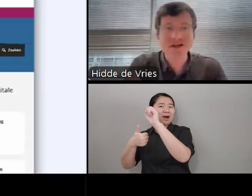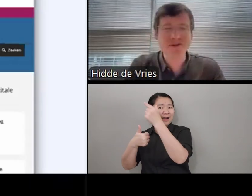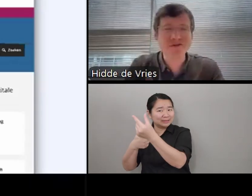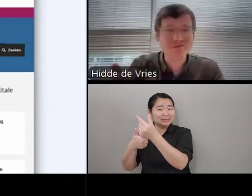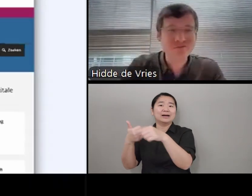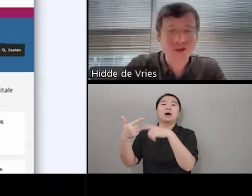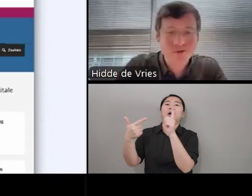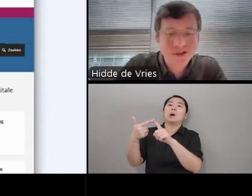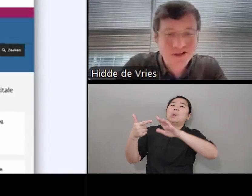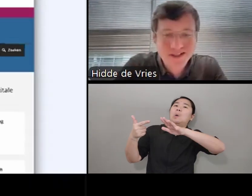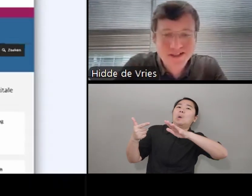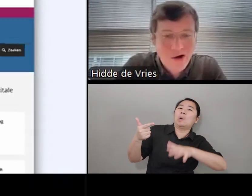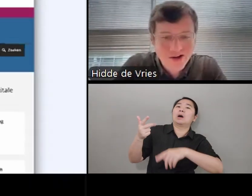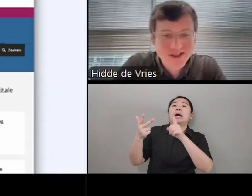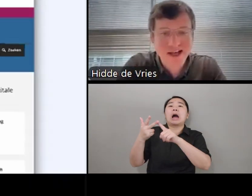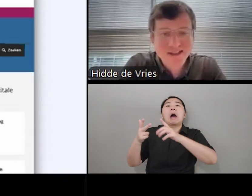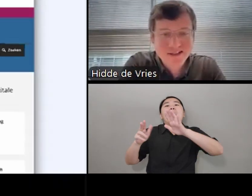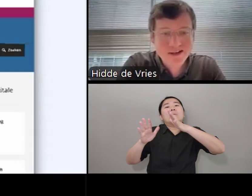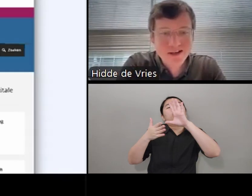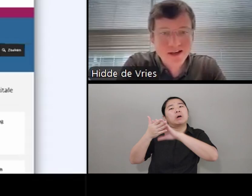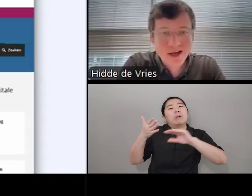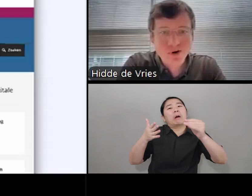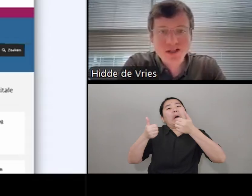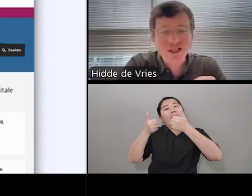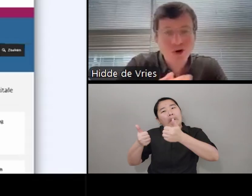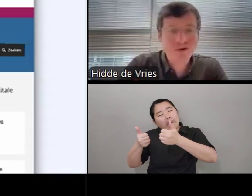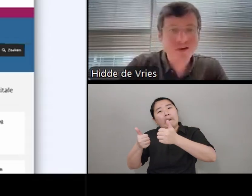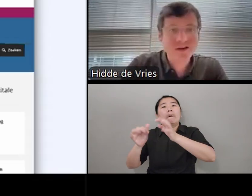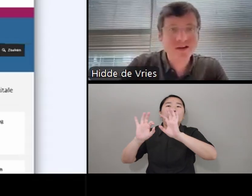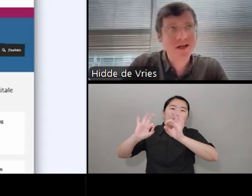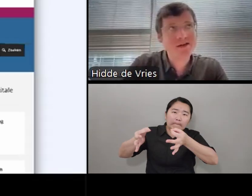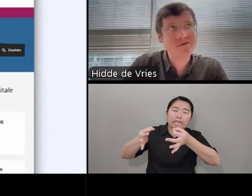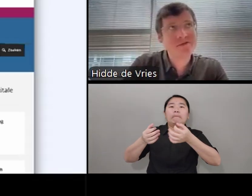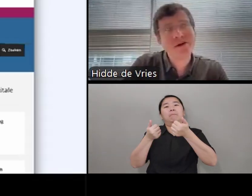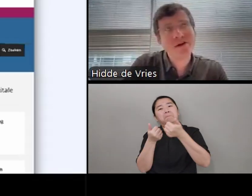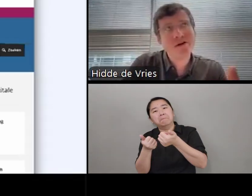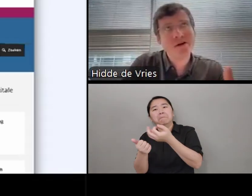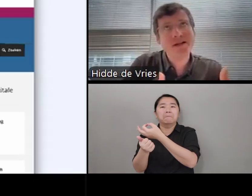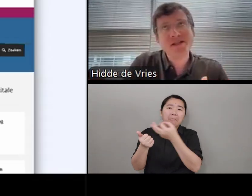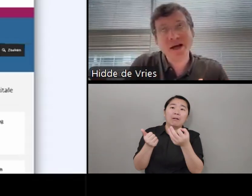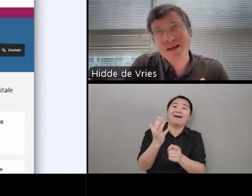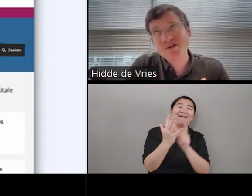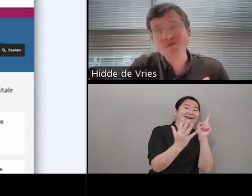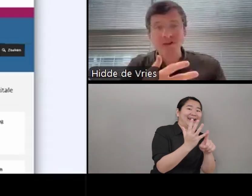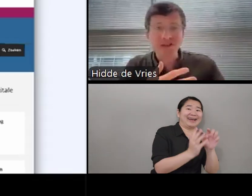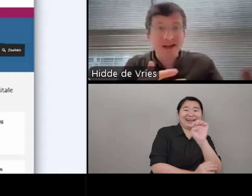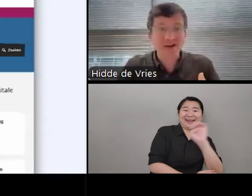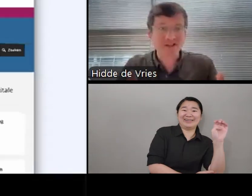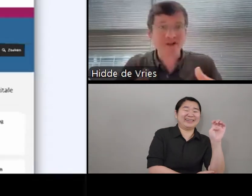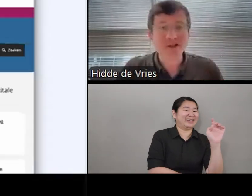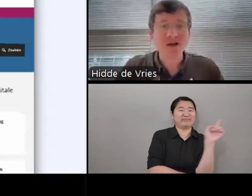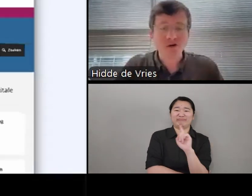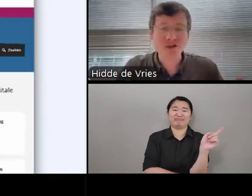E mean you've not really started yet. And with this dashboard, we give insight into what the state